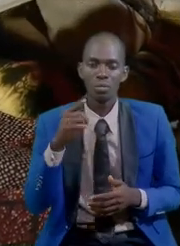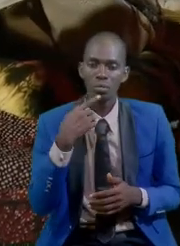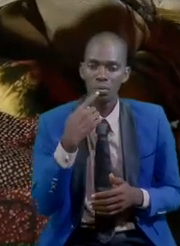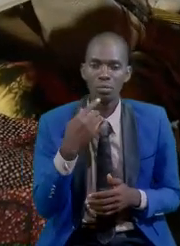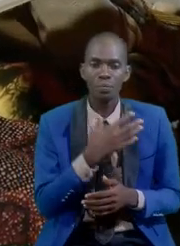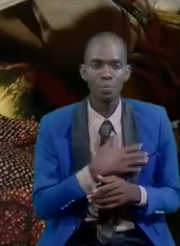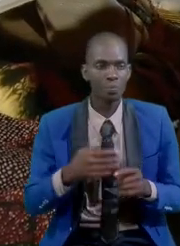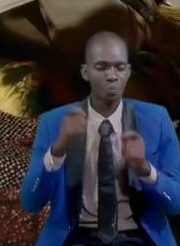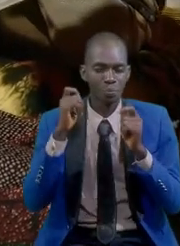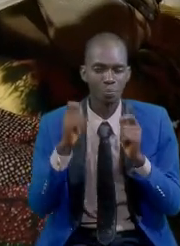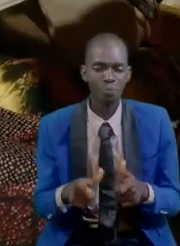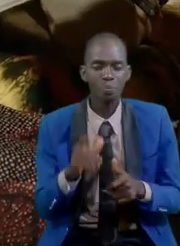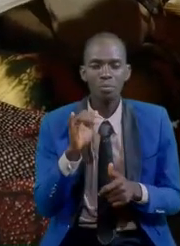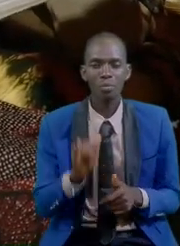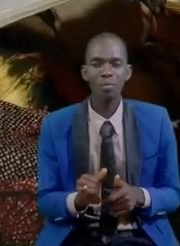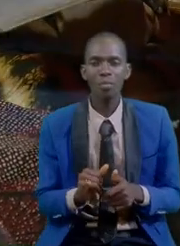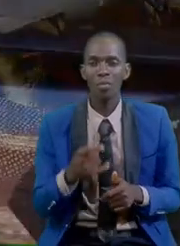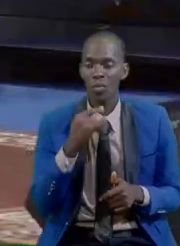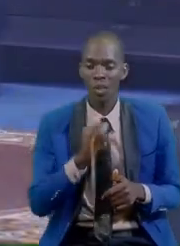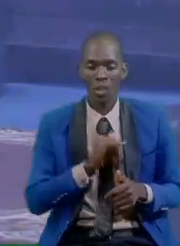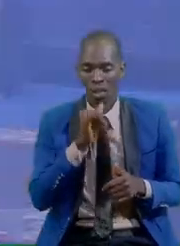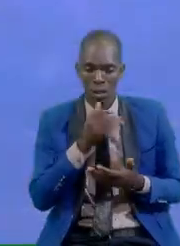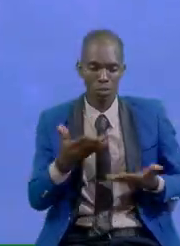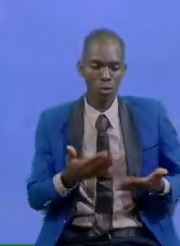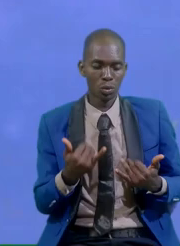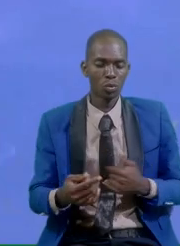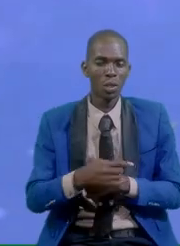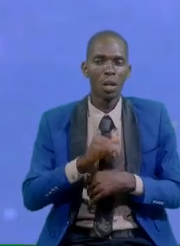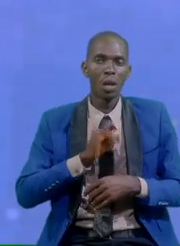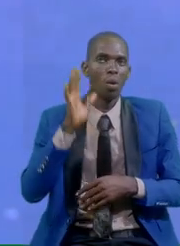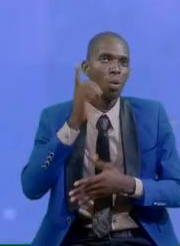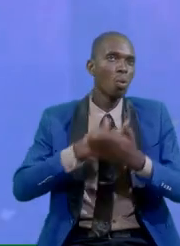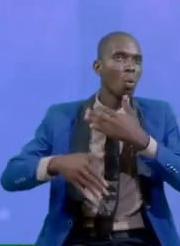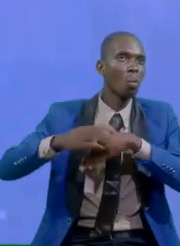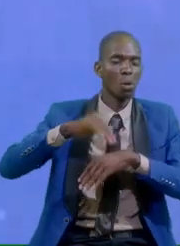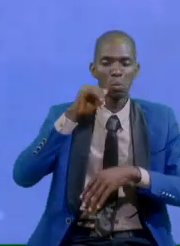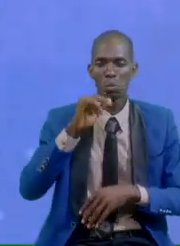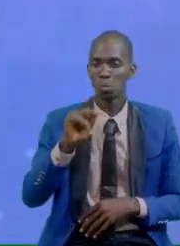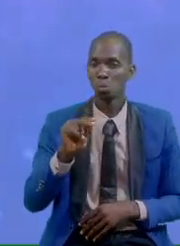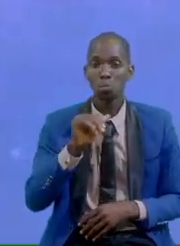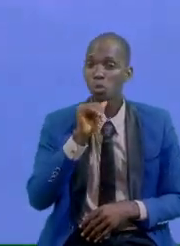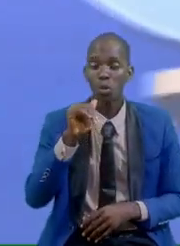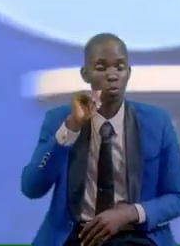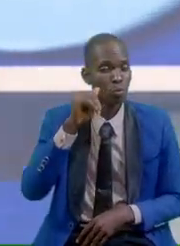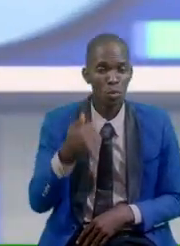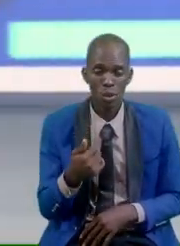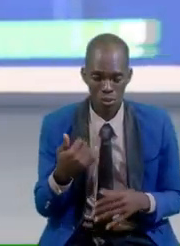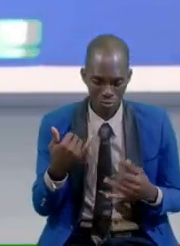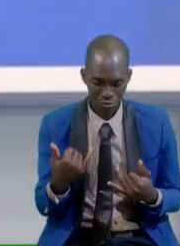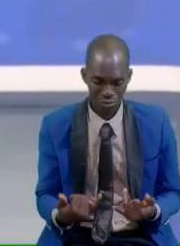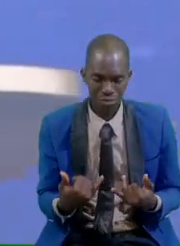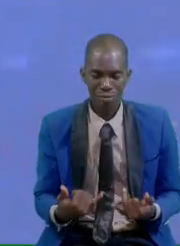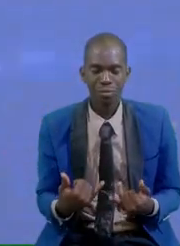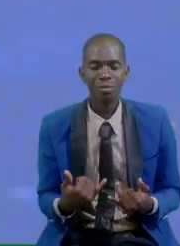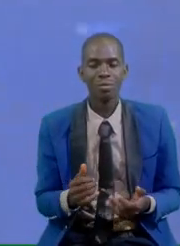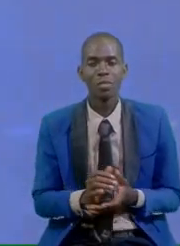immediately, okay, I'm here today, I'll come back tomorrow. No, not tomorrow. It's cash and carry.